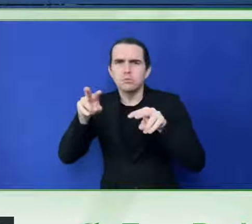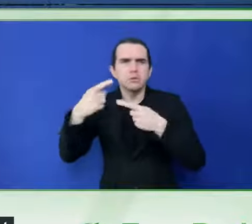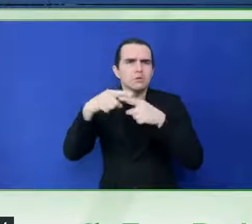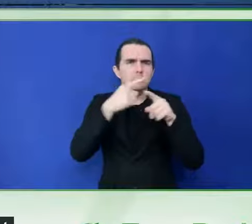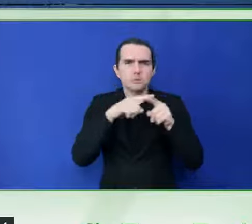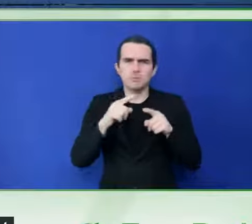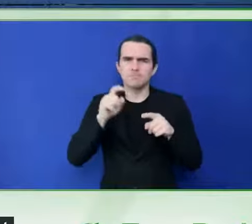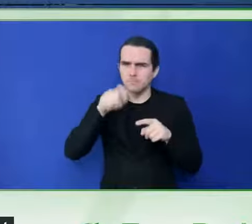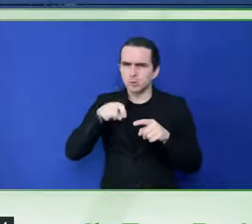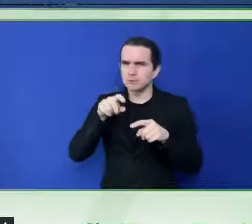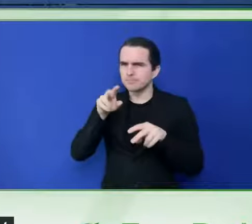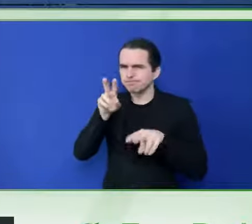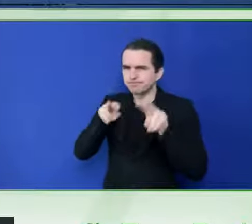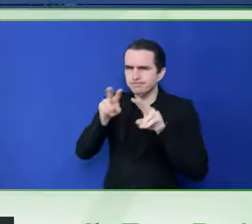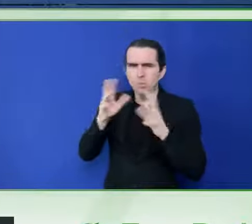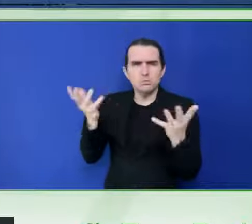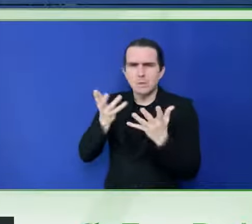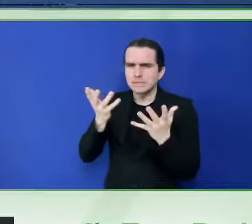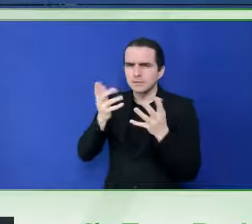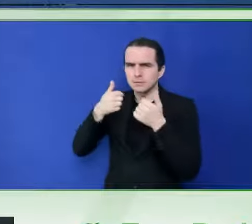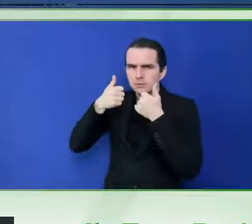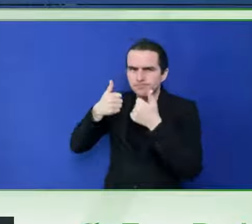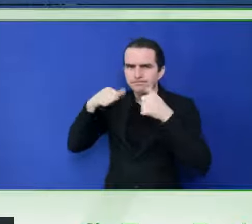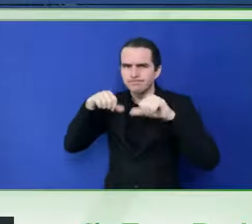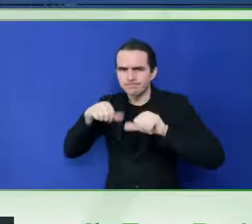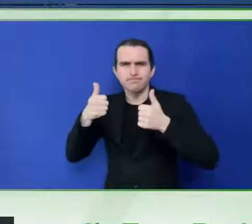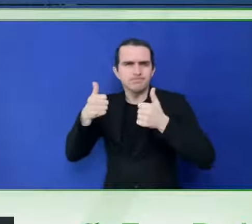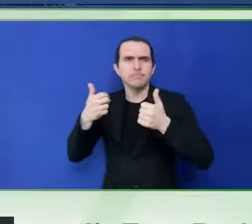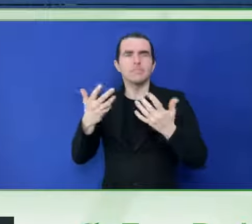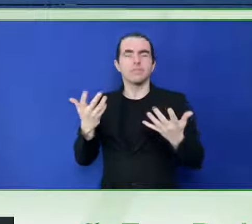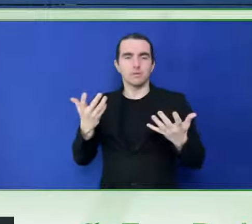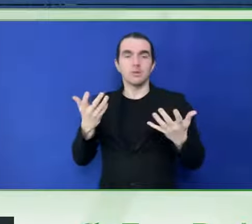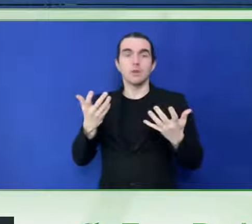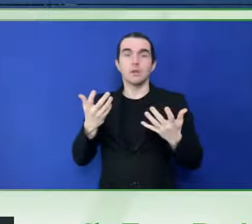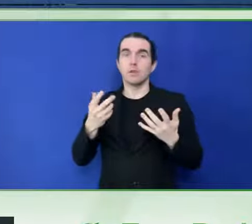their website. You can see more on this link.